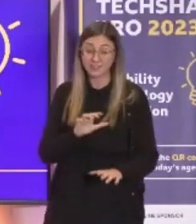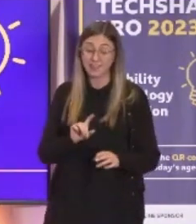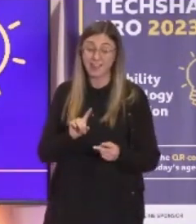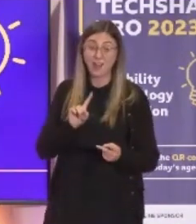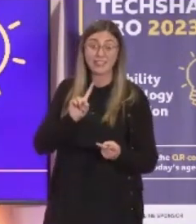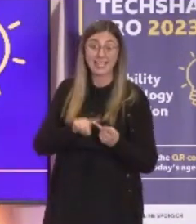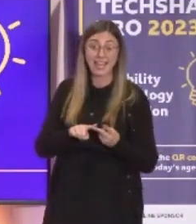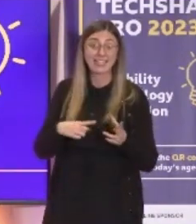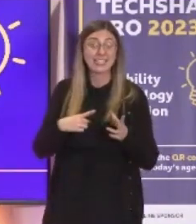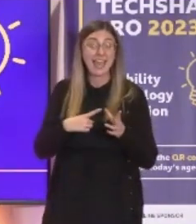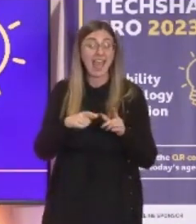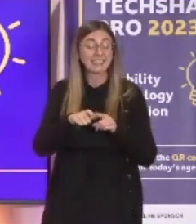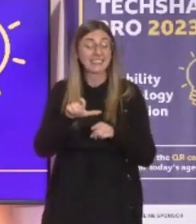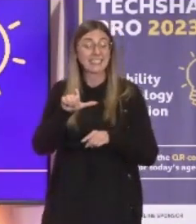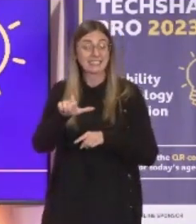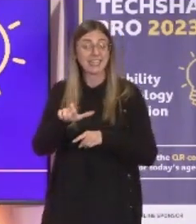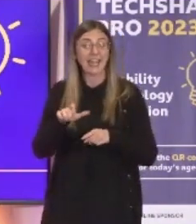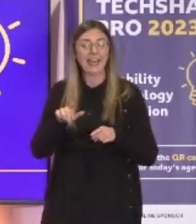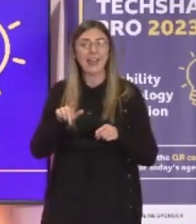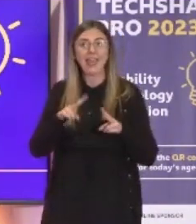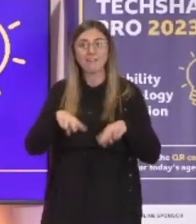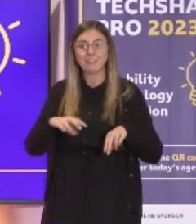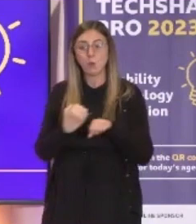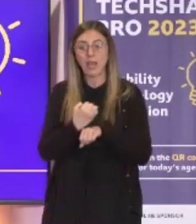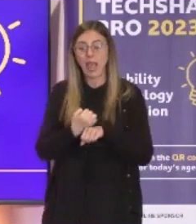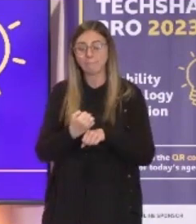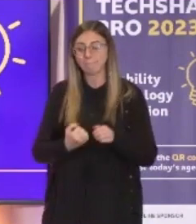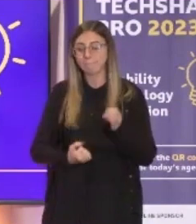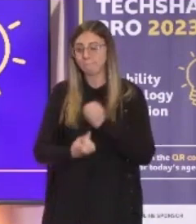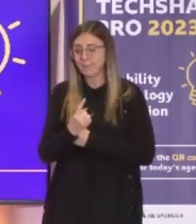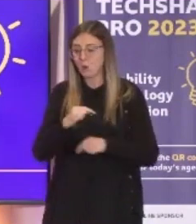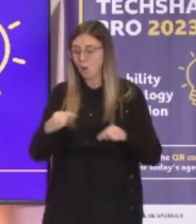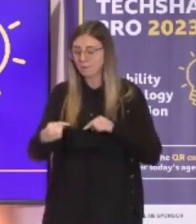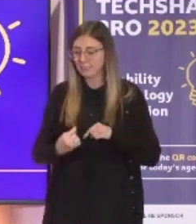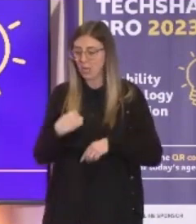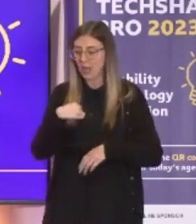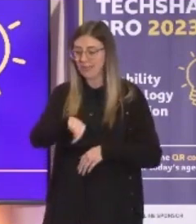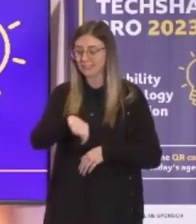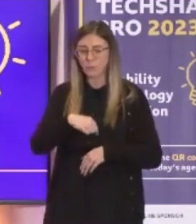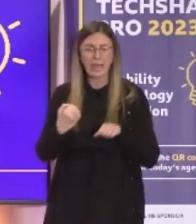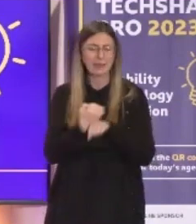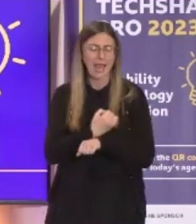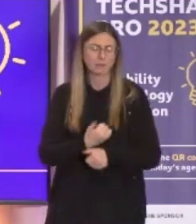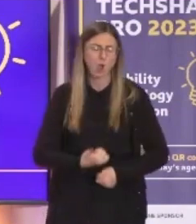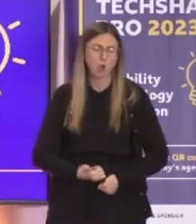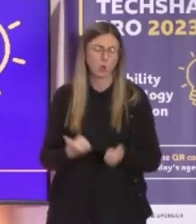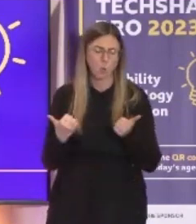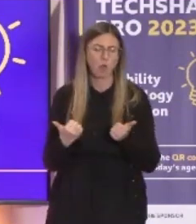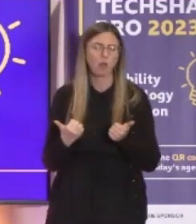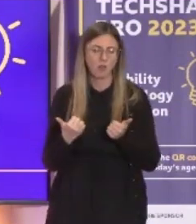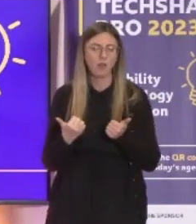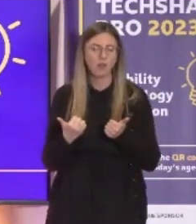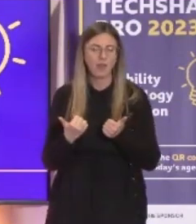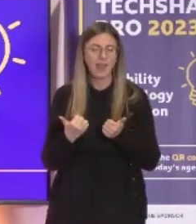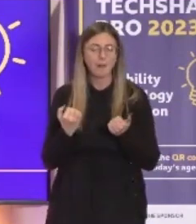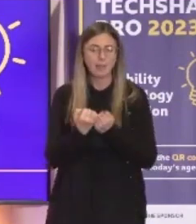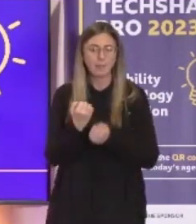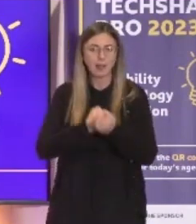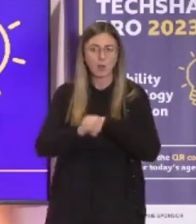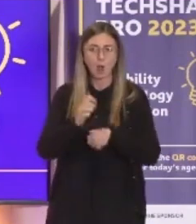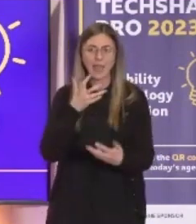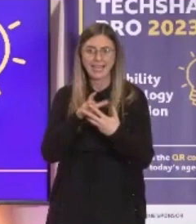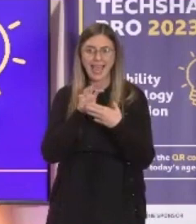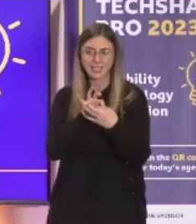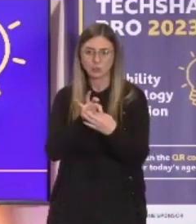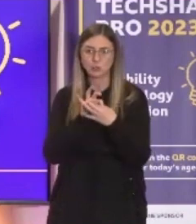second ADC video game competition happening this week. The games are cool. The games are fun and they get people engaged. And now